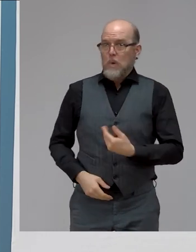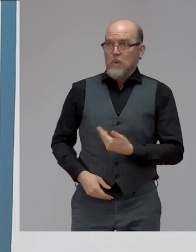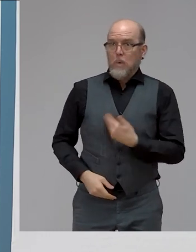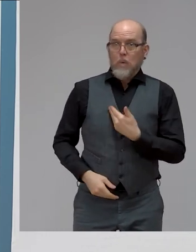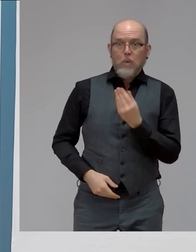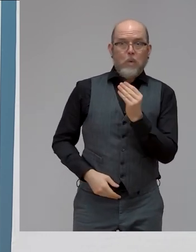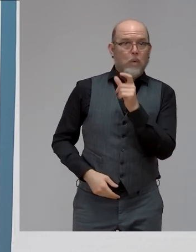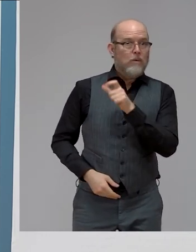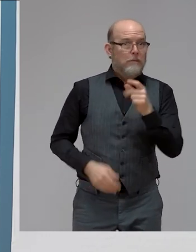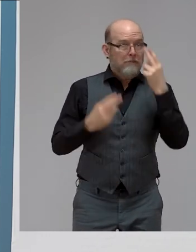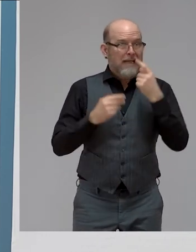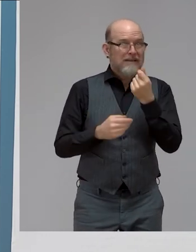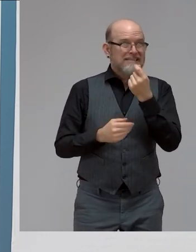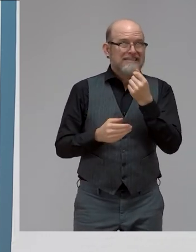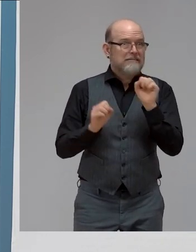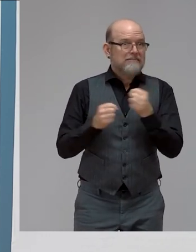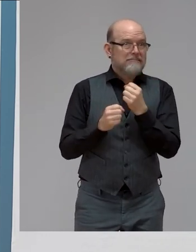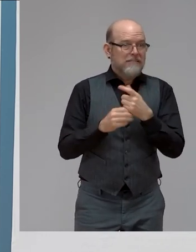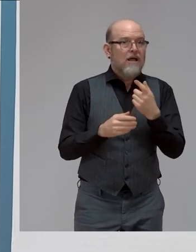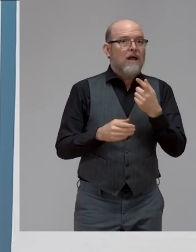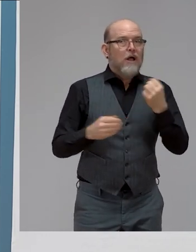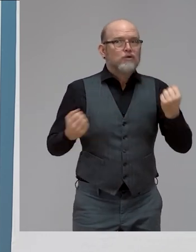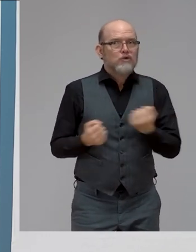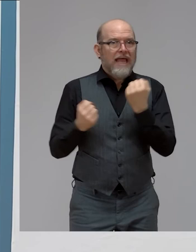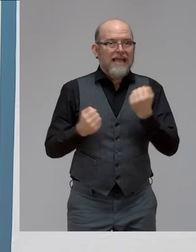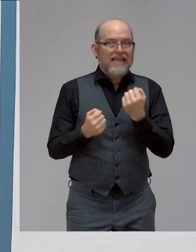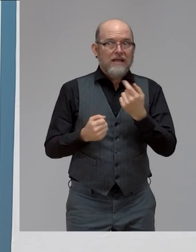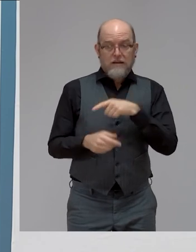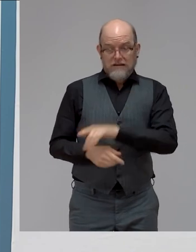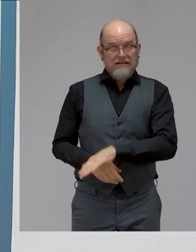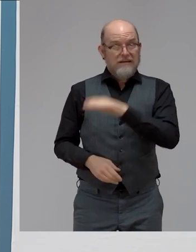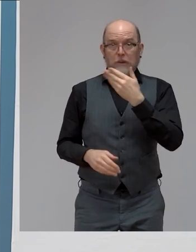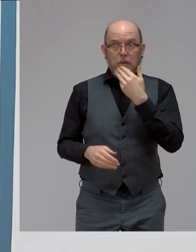in universities or on the labor market.